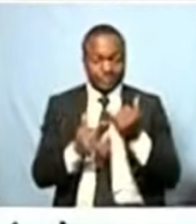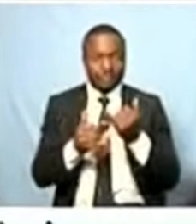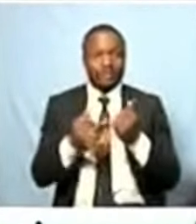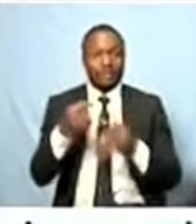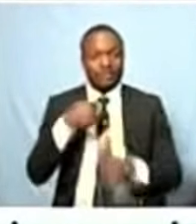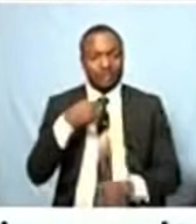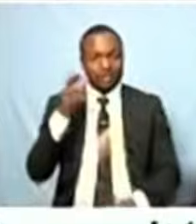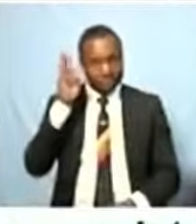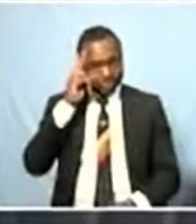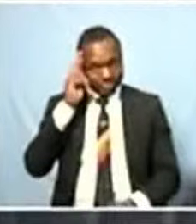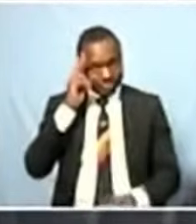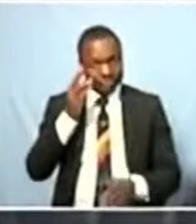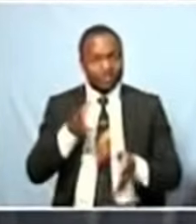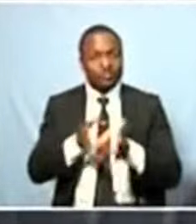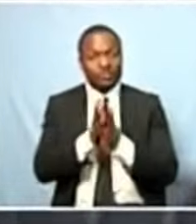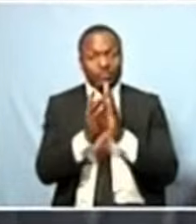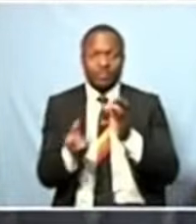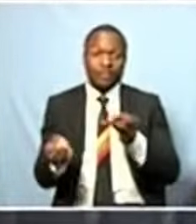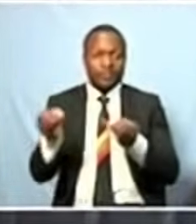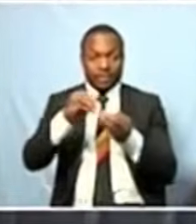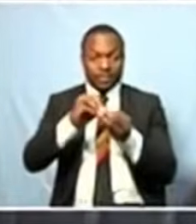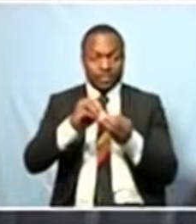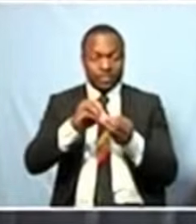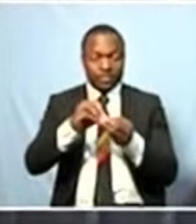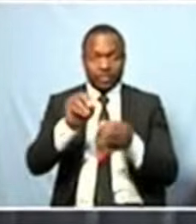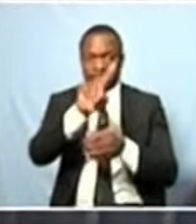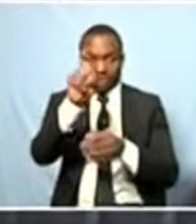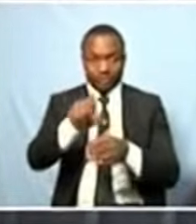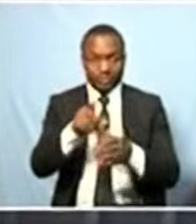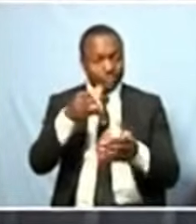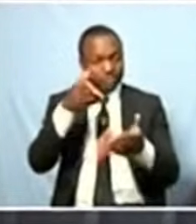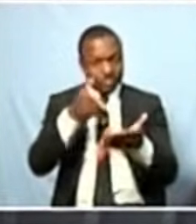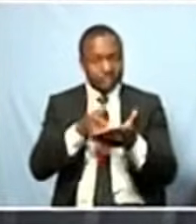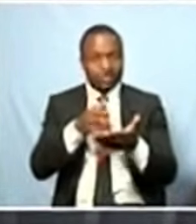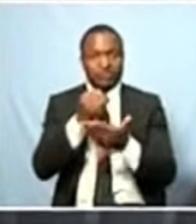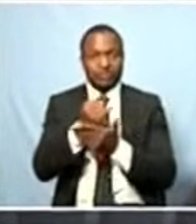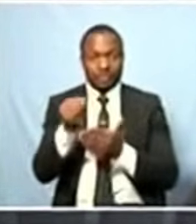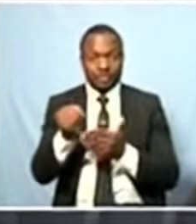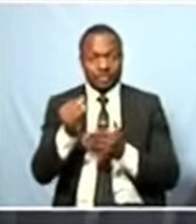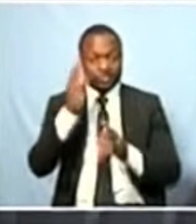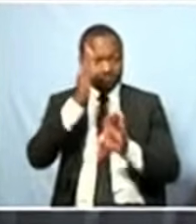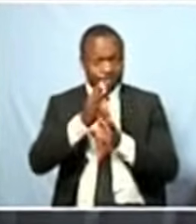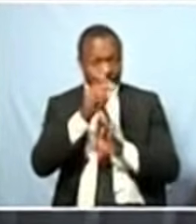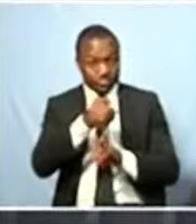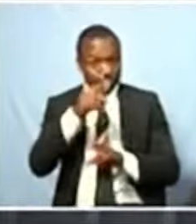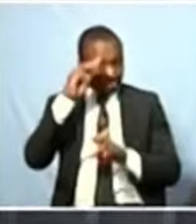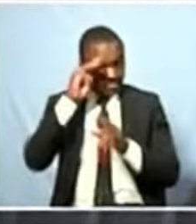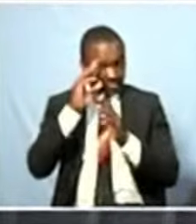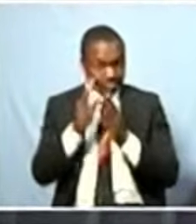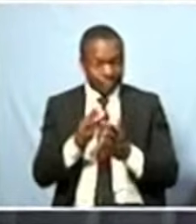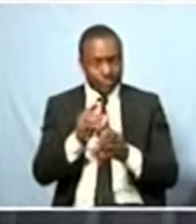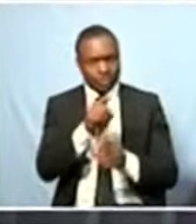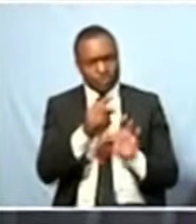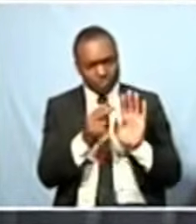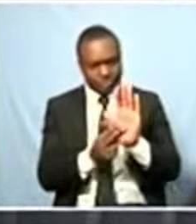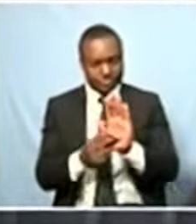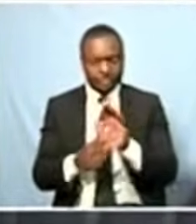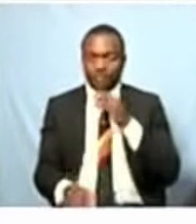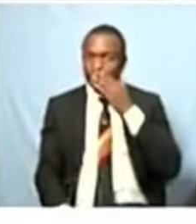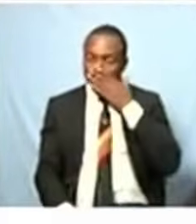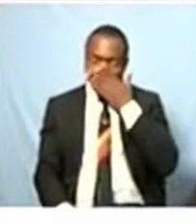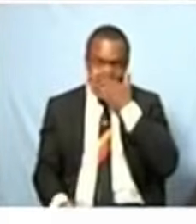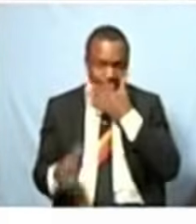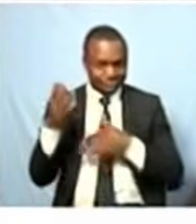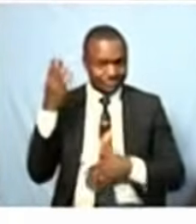remember posing a follow-up question to you, Honorable Minister, on this matter. When you indicated that at